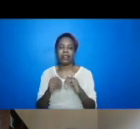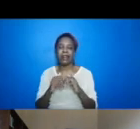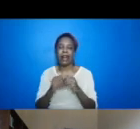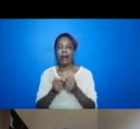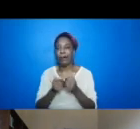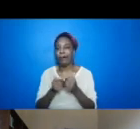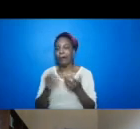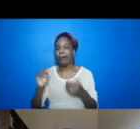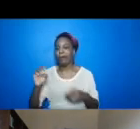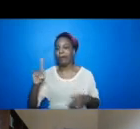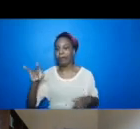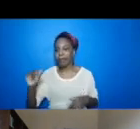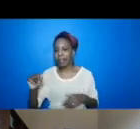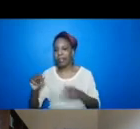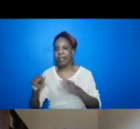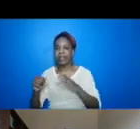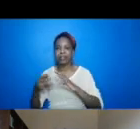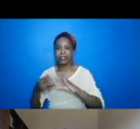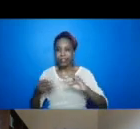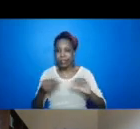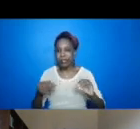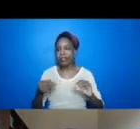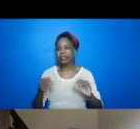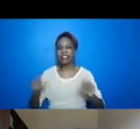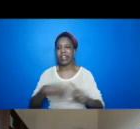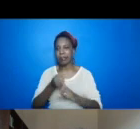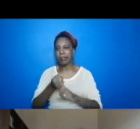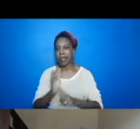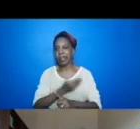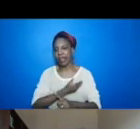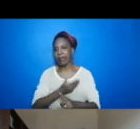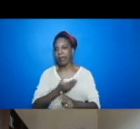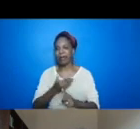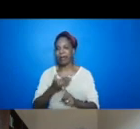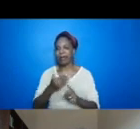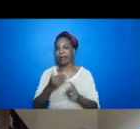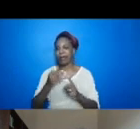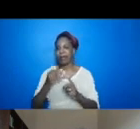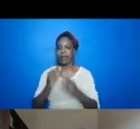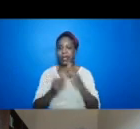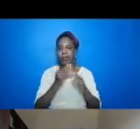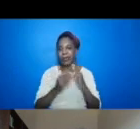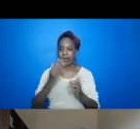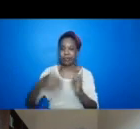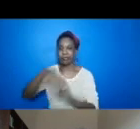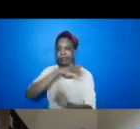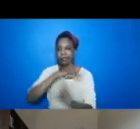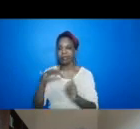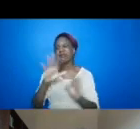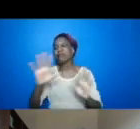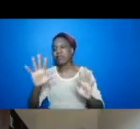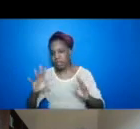and our neighborhoods. So I'll give you a quick example of narrative that's really prevalent right now.